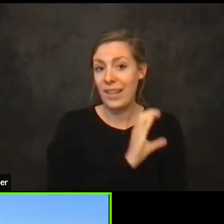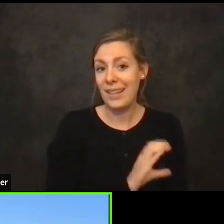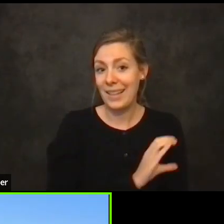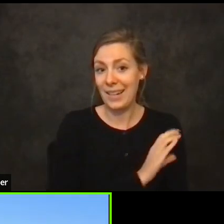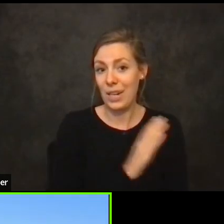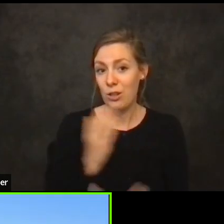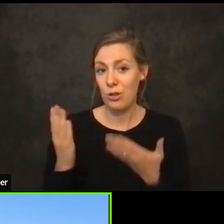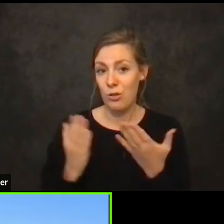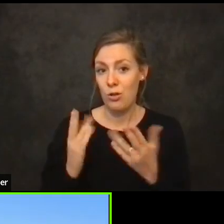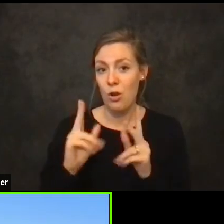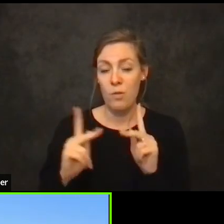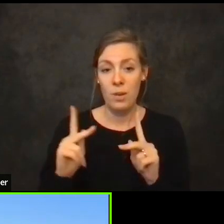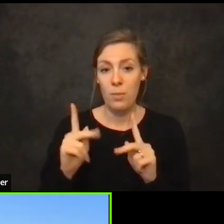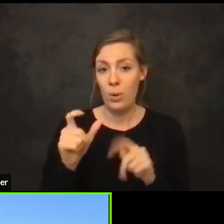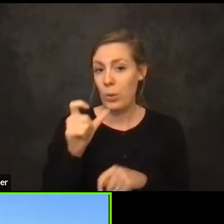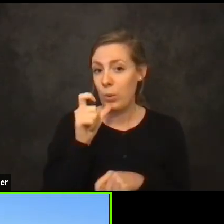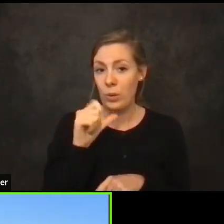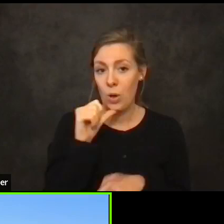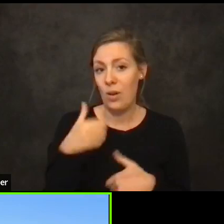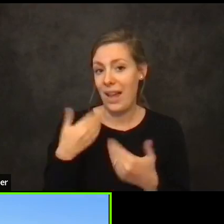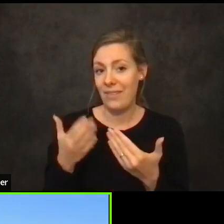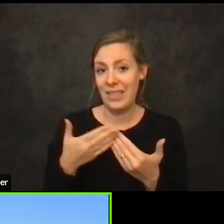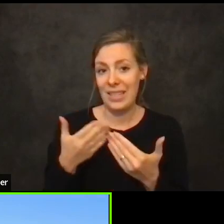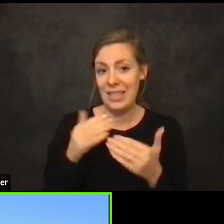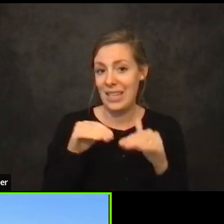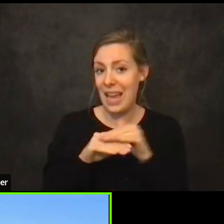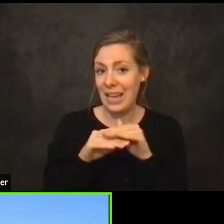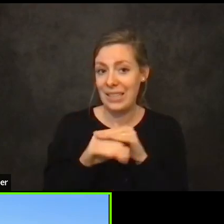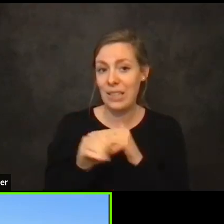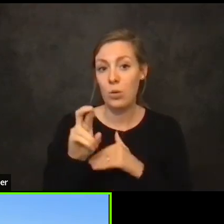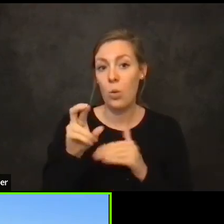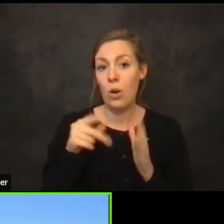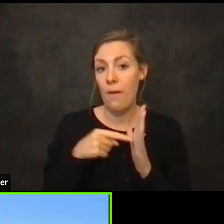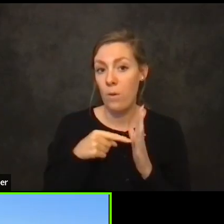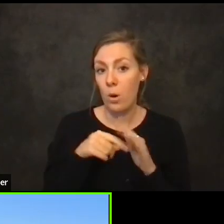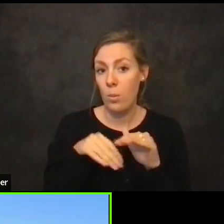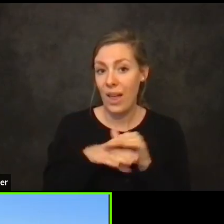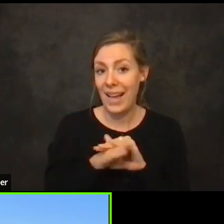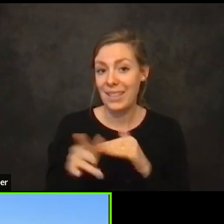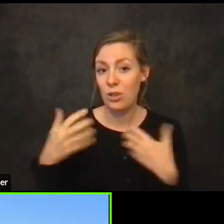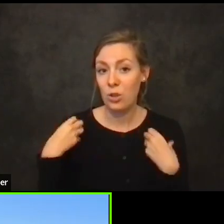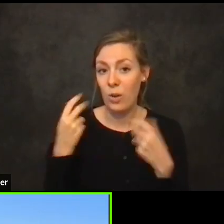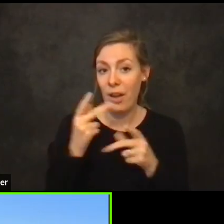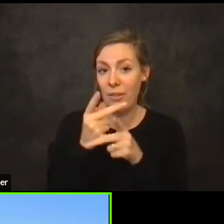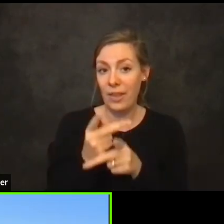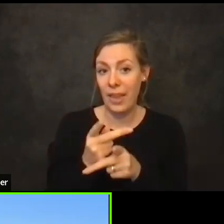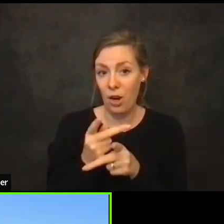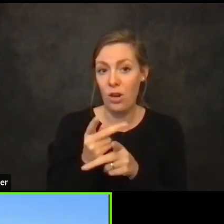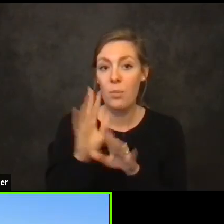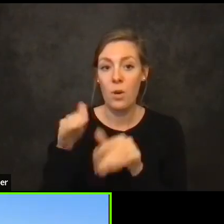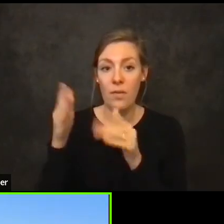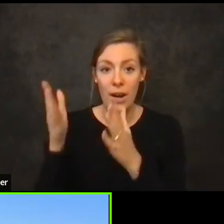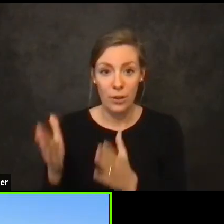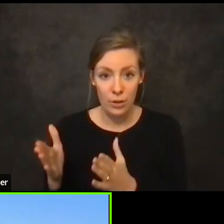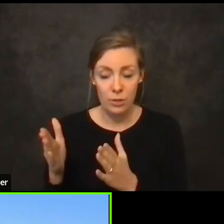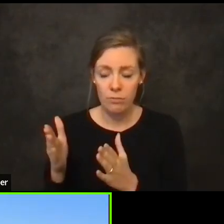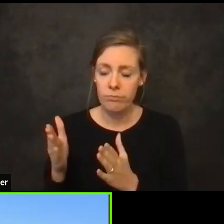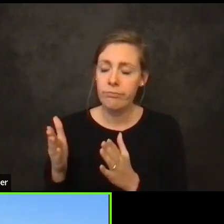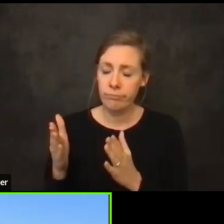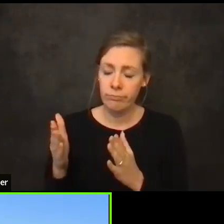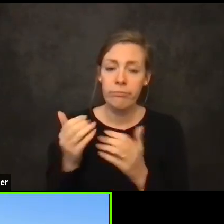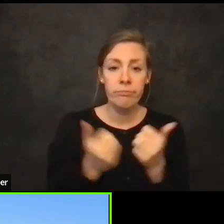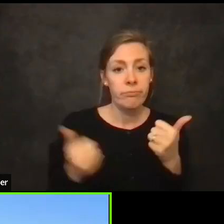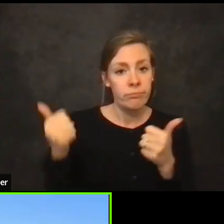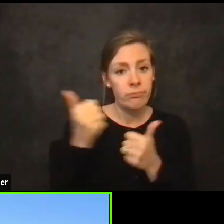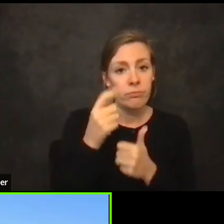people who do not have convenient access or affordable access to healthcare providers. We're giving top priority to schools